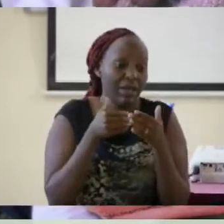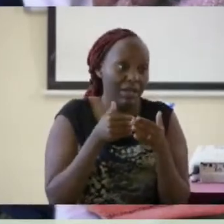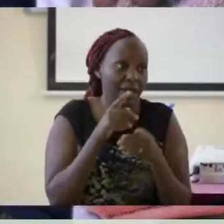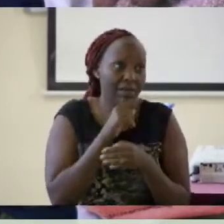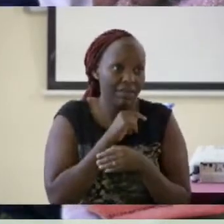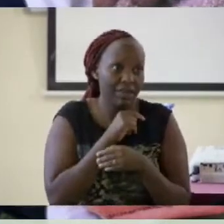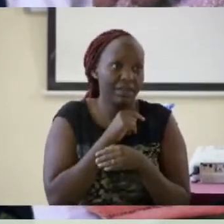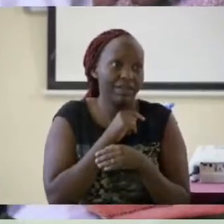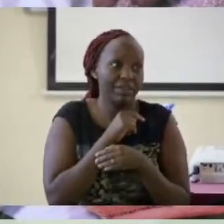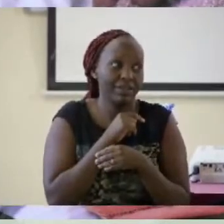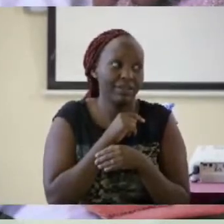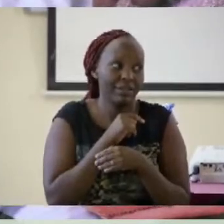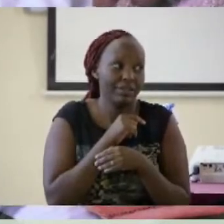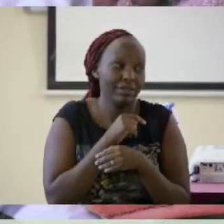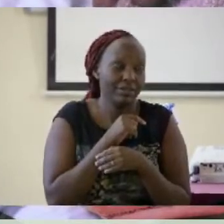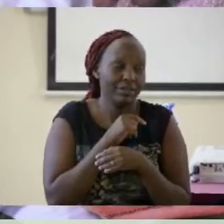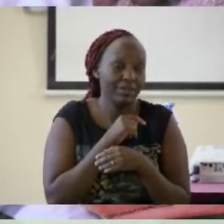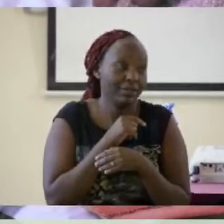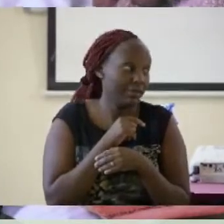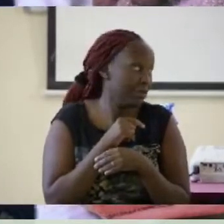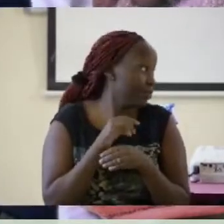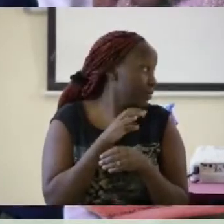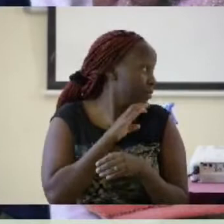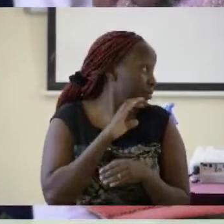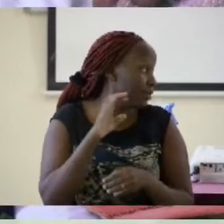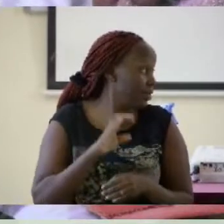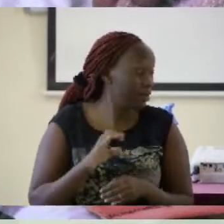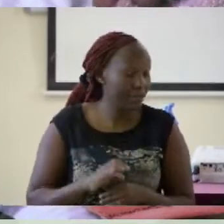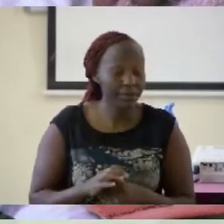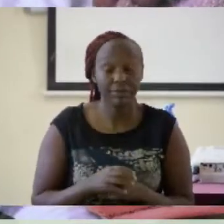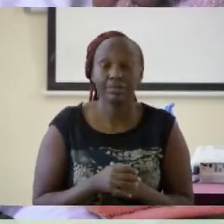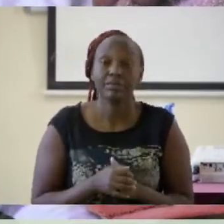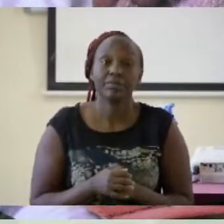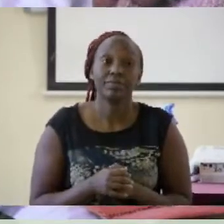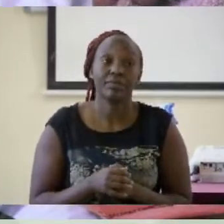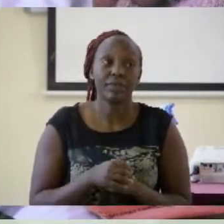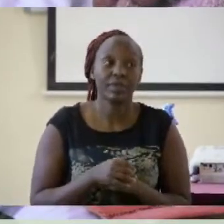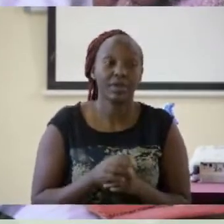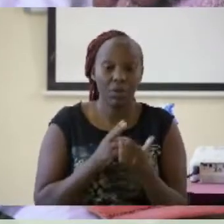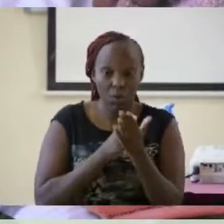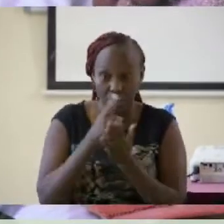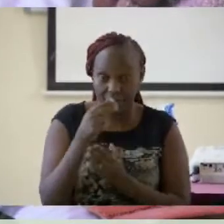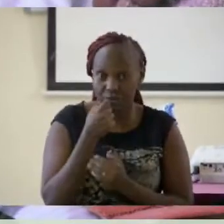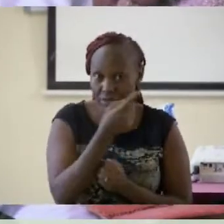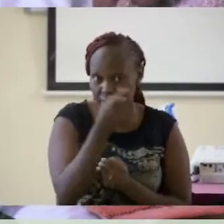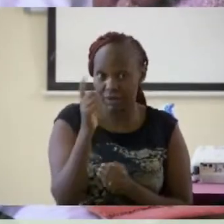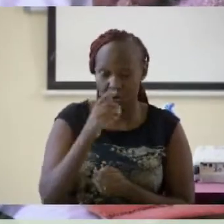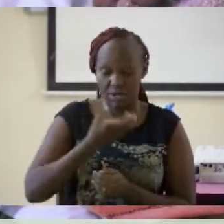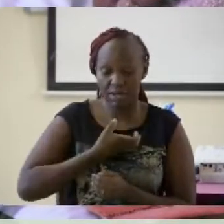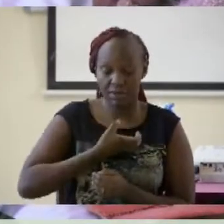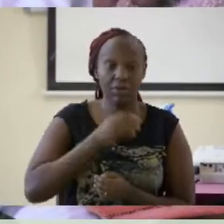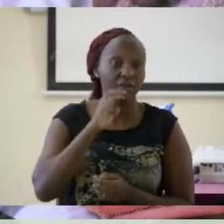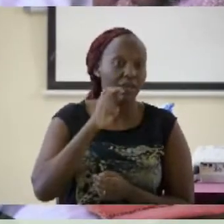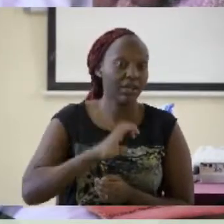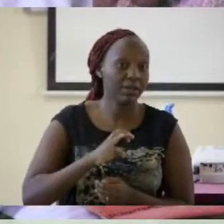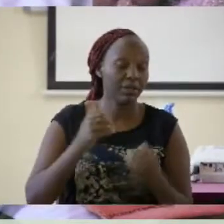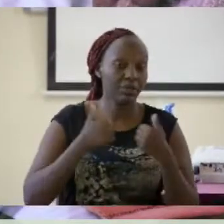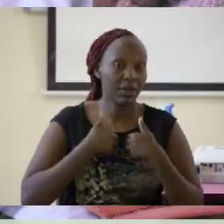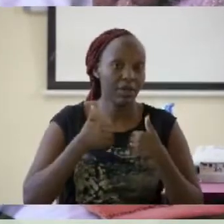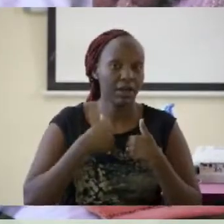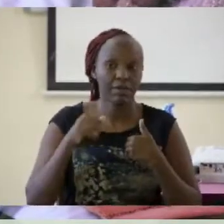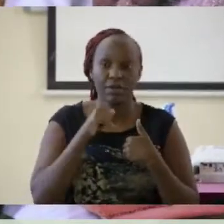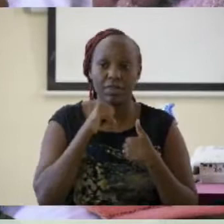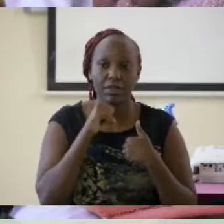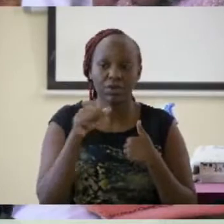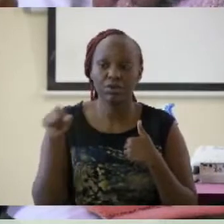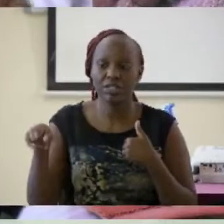I'm going to a very important aspect. The elders. Let me honestly tell you, the council of elders we have, they are not the